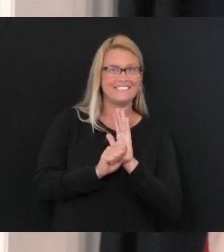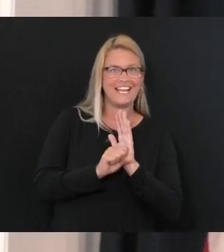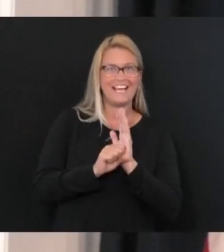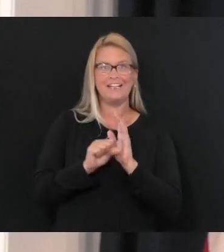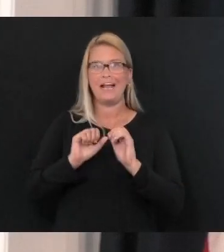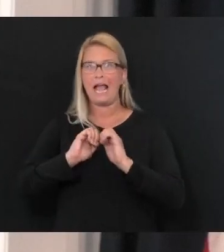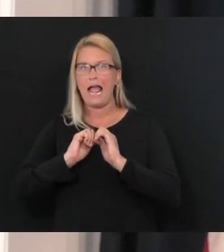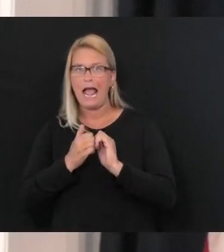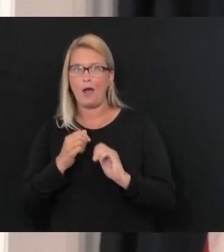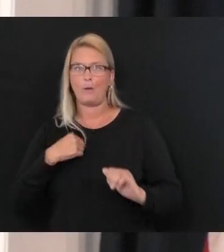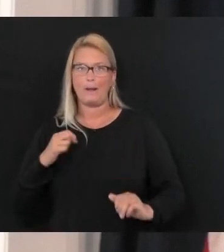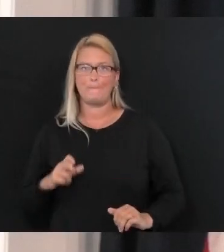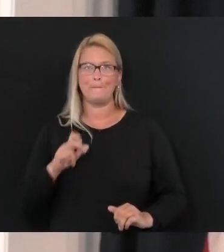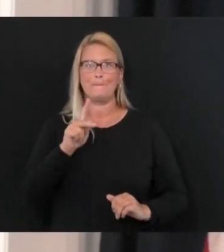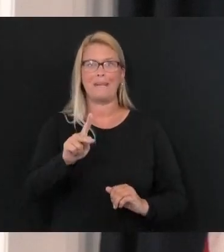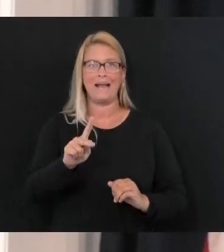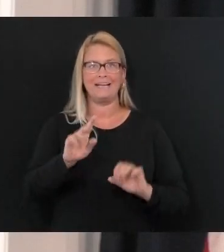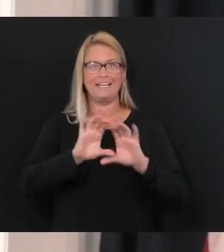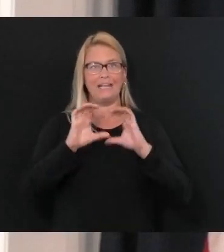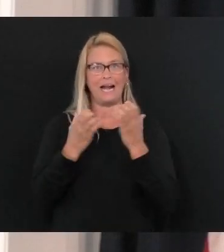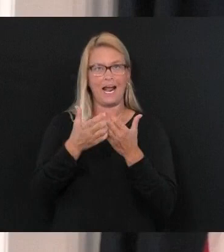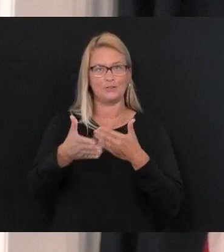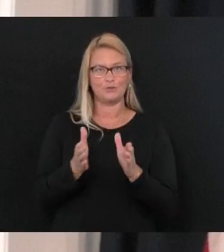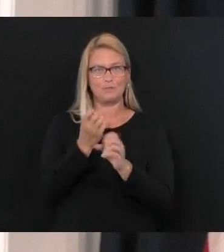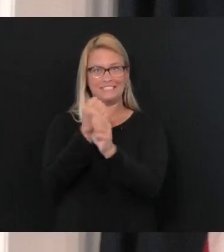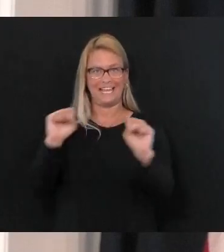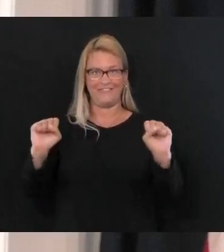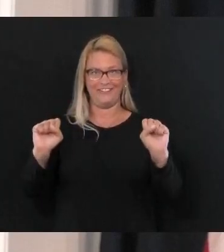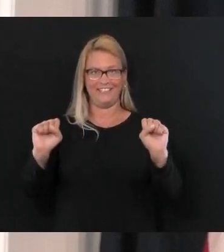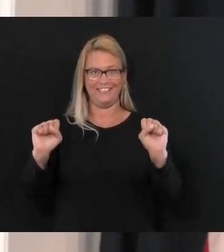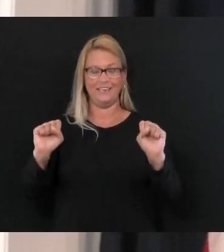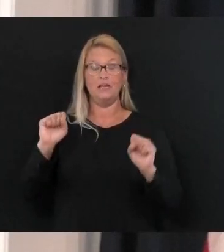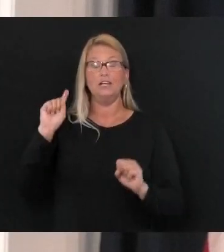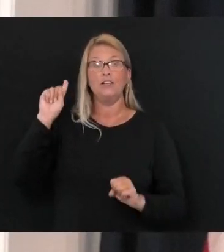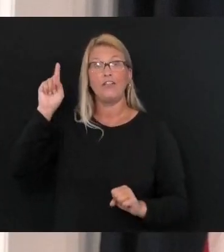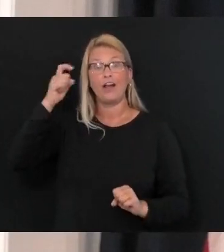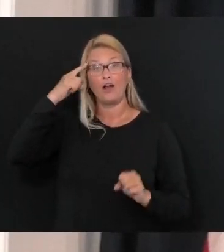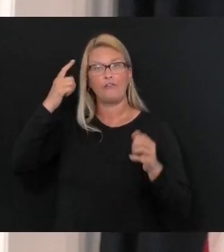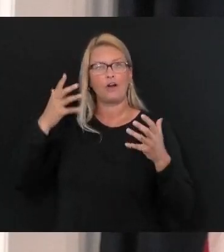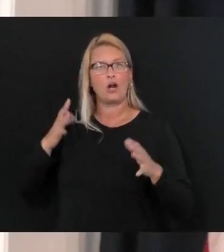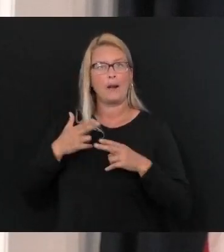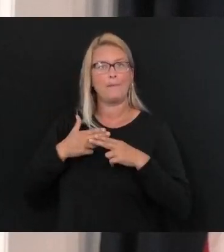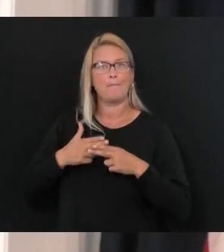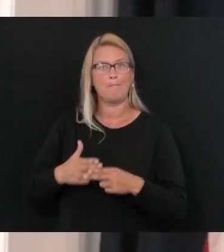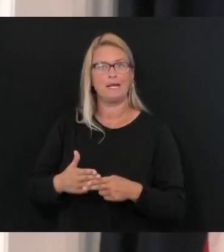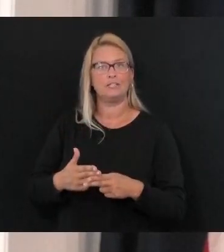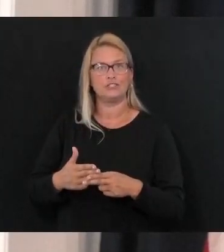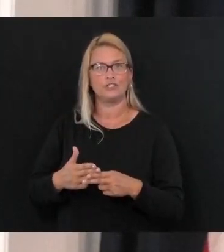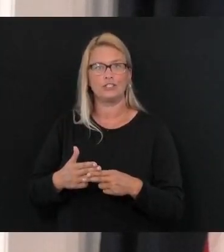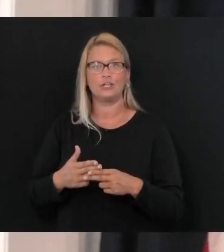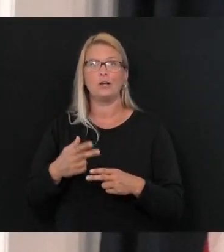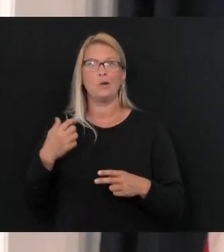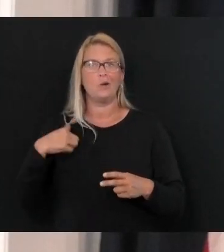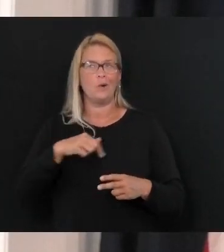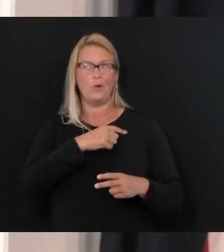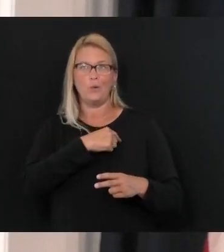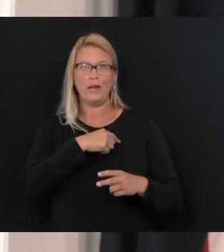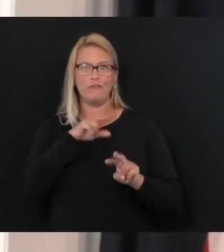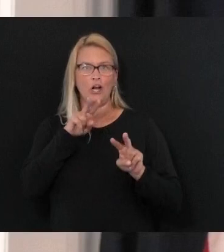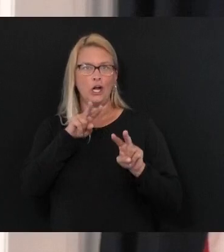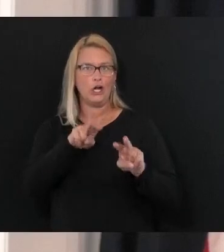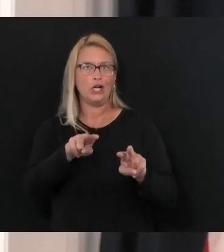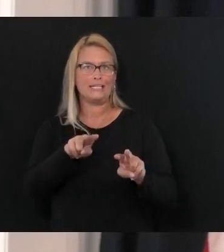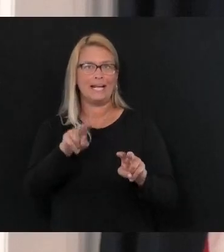back into class safely. And as the governor said, as we look at our state sort of gating strategy, that we look